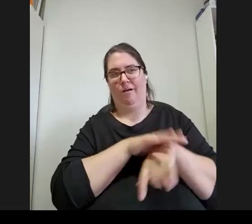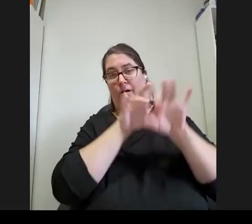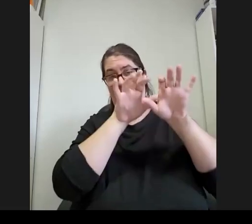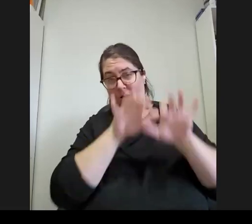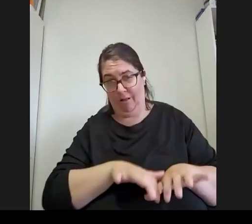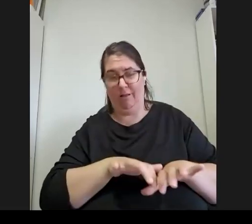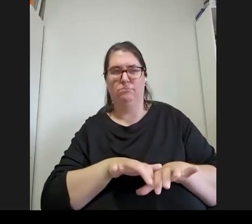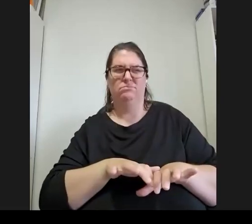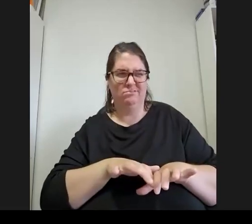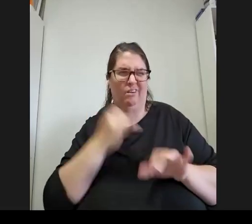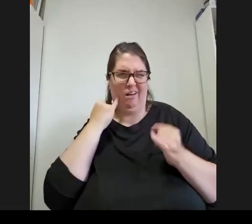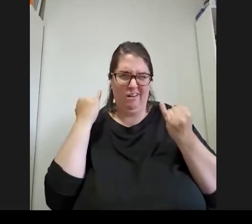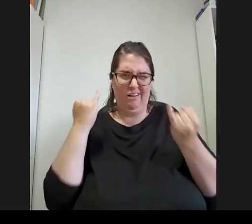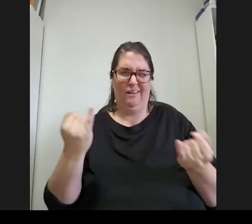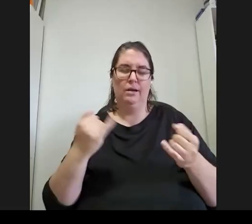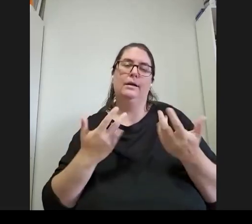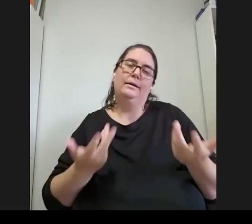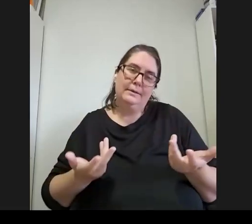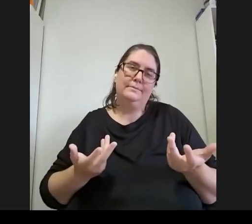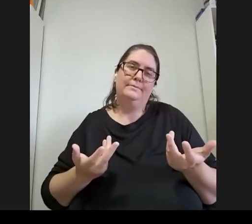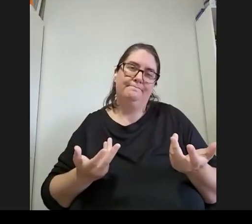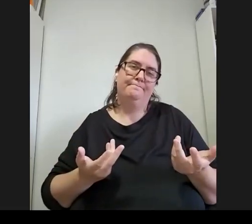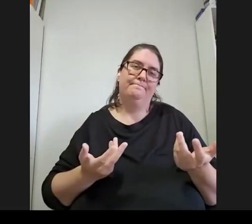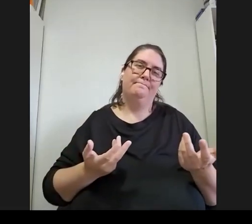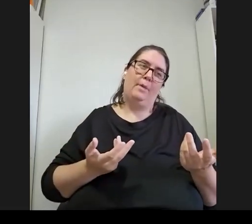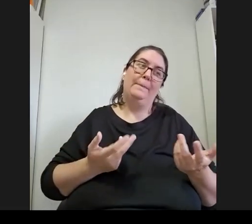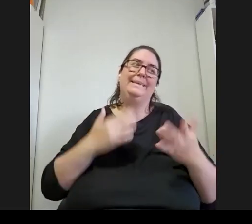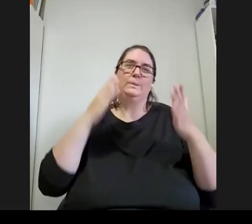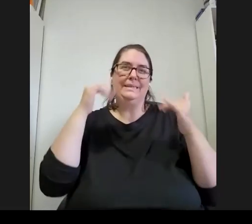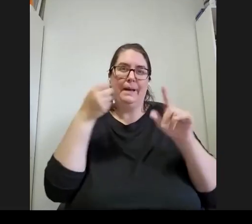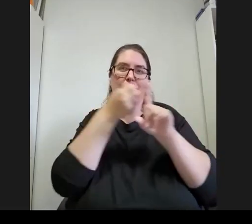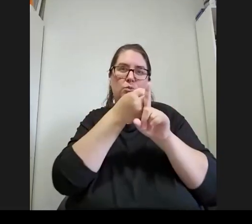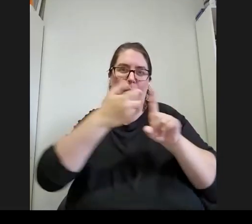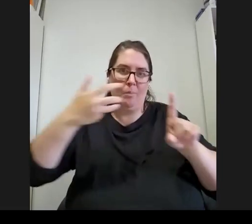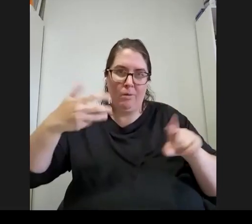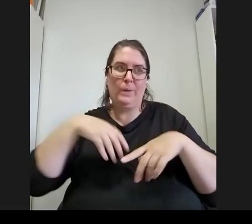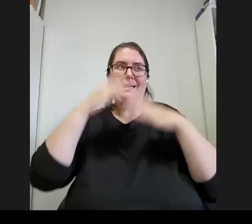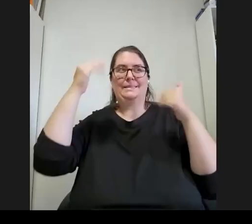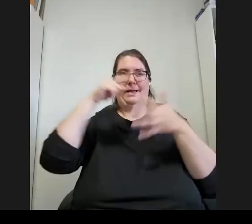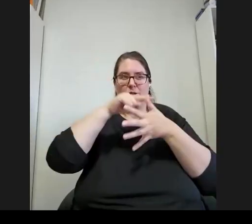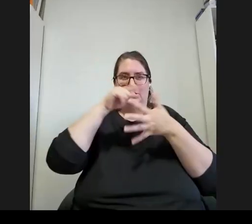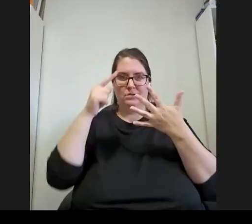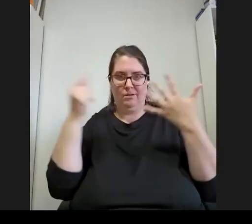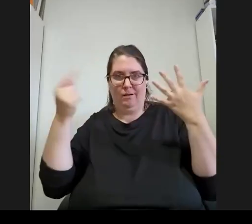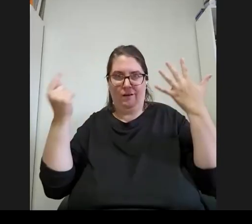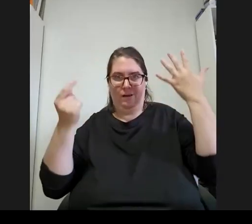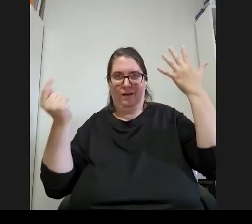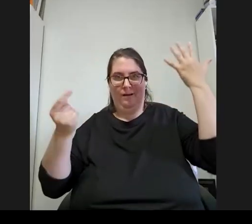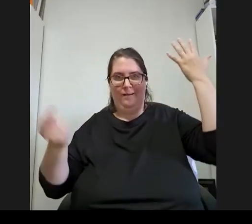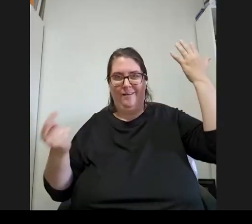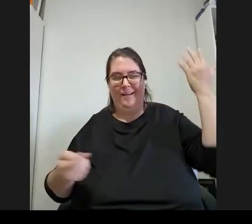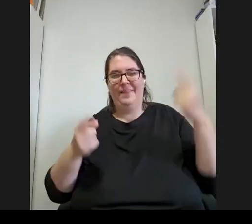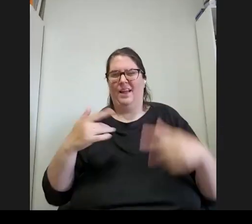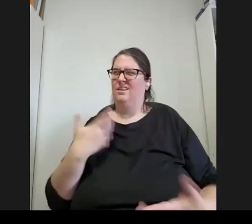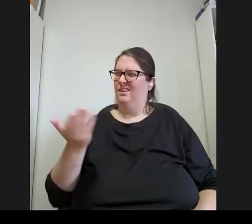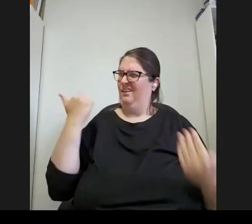script and we expect you to be thoughtful and we expect you to be trauma informed and we give you a lot of prompts to follow. So